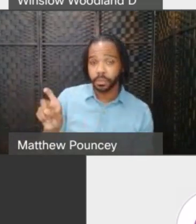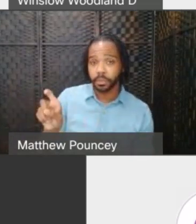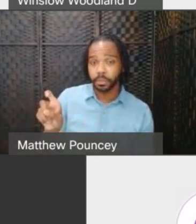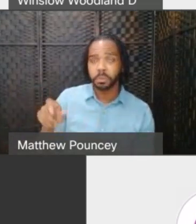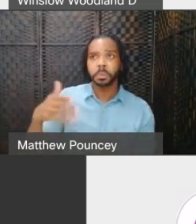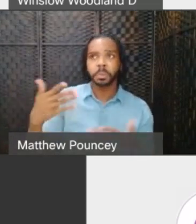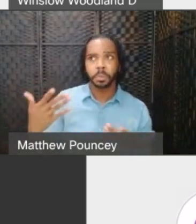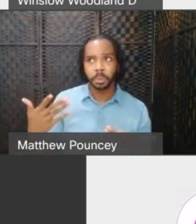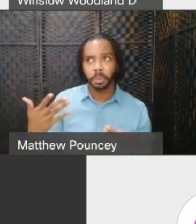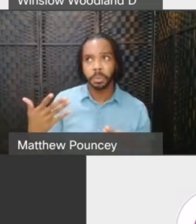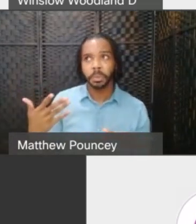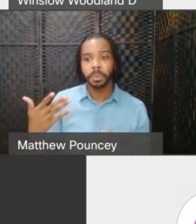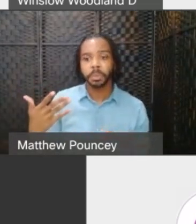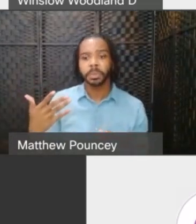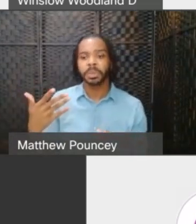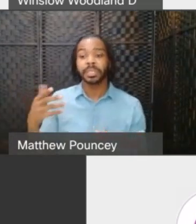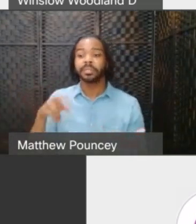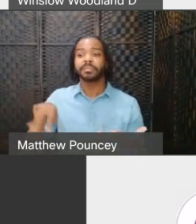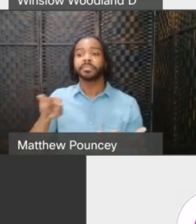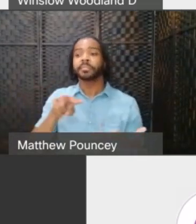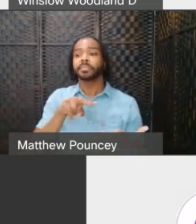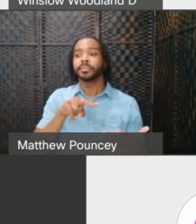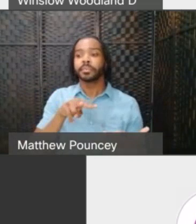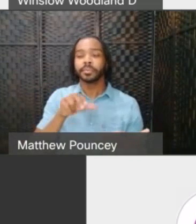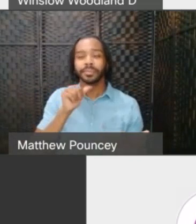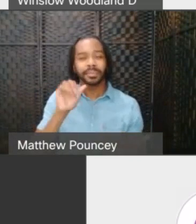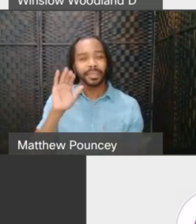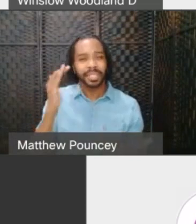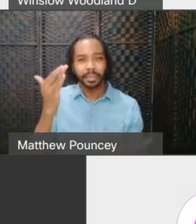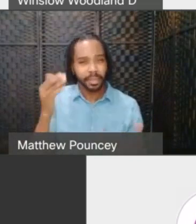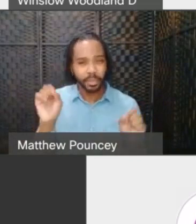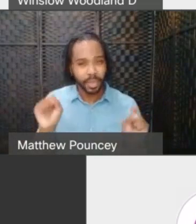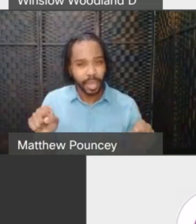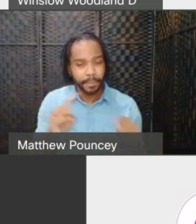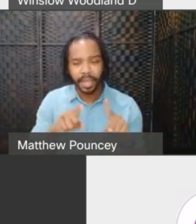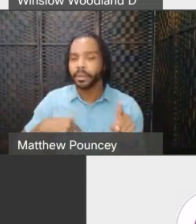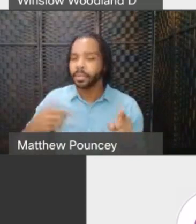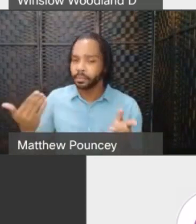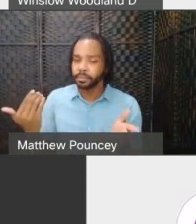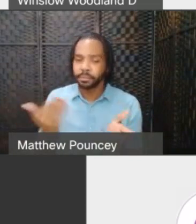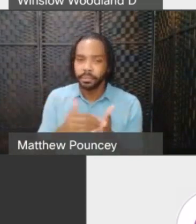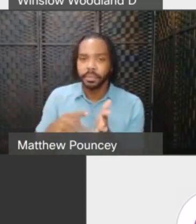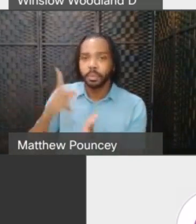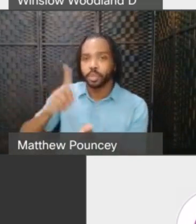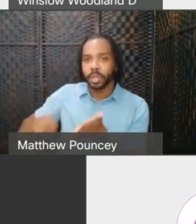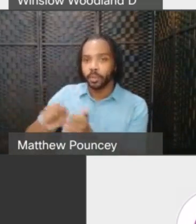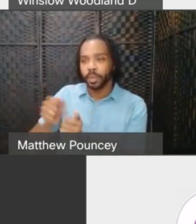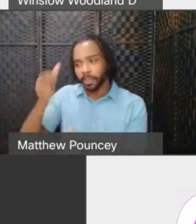Based on this, it does not appear that they could, but I will double check with Mr. Philip Husband.